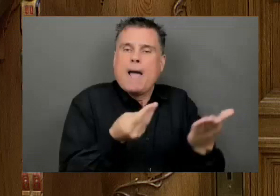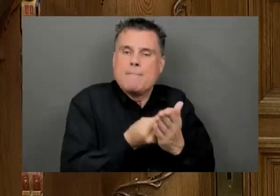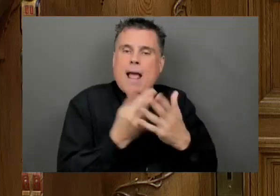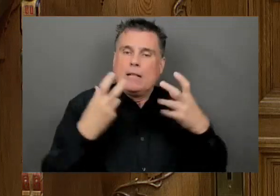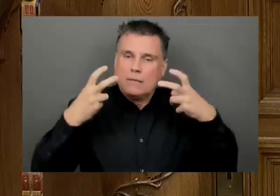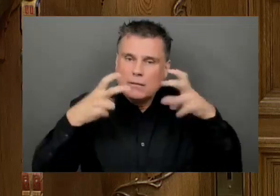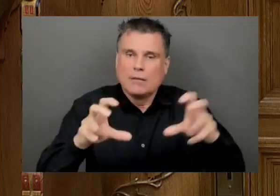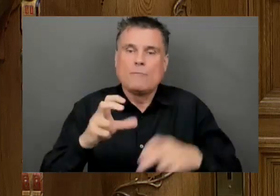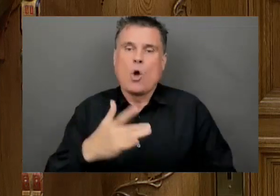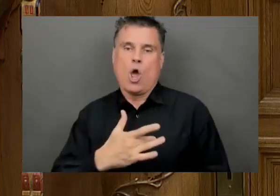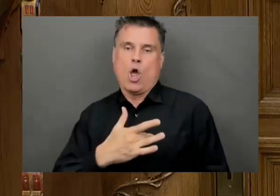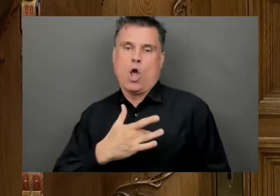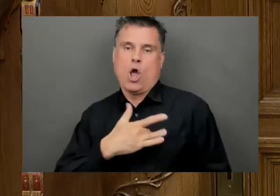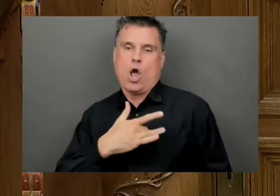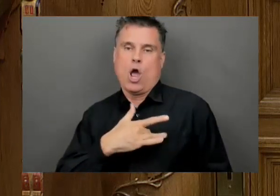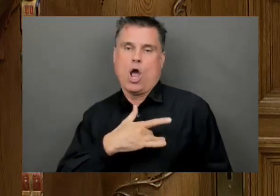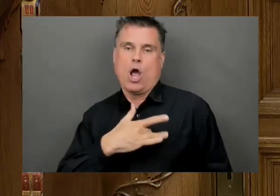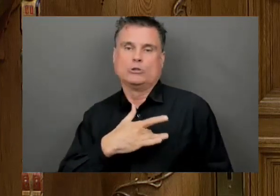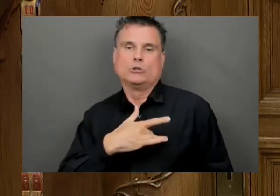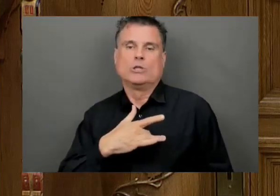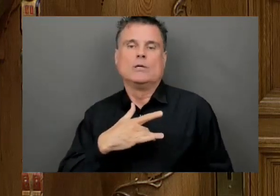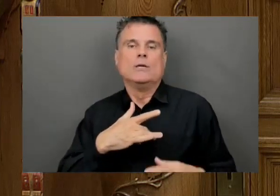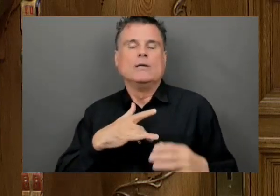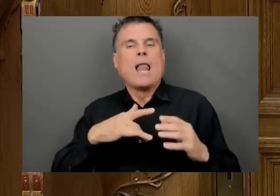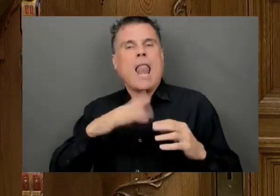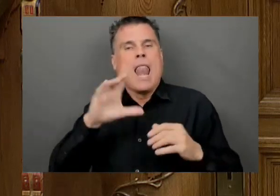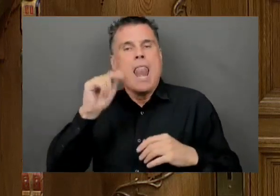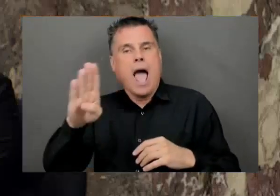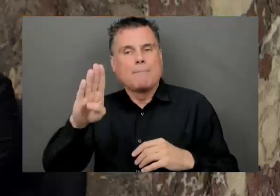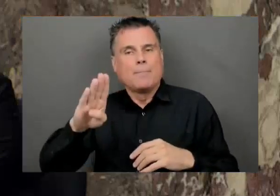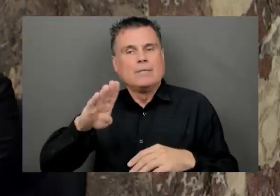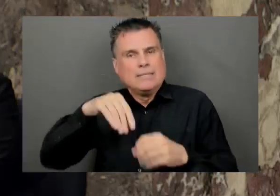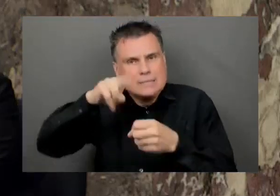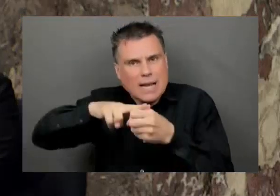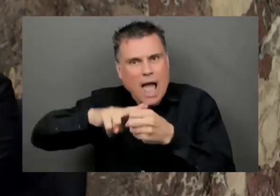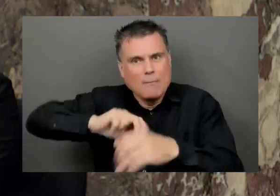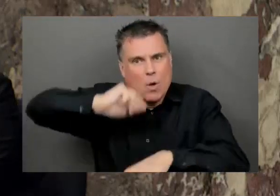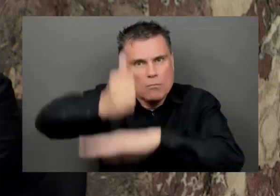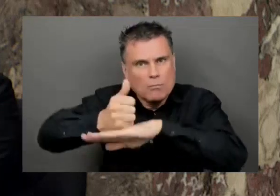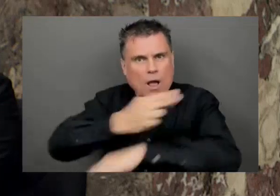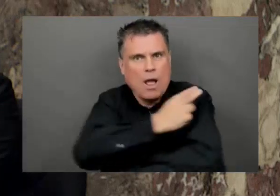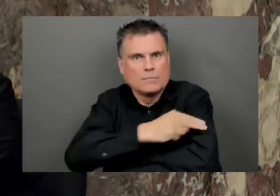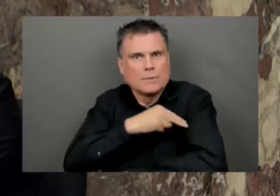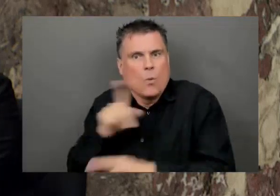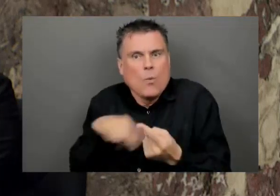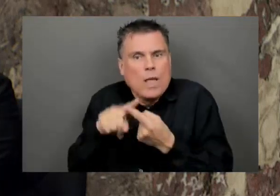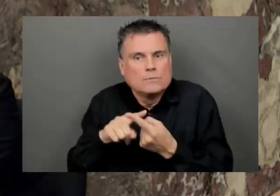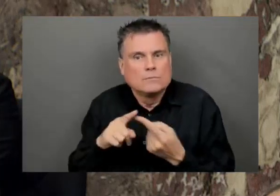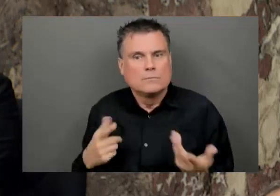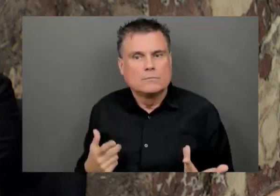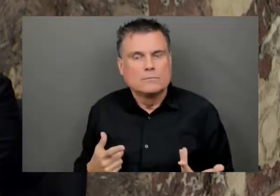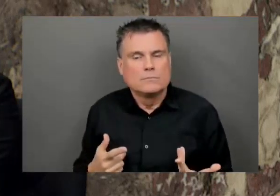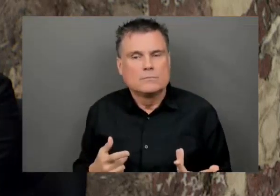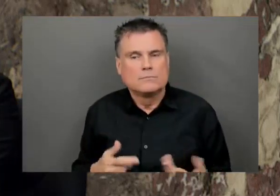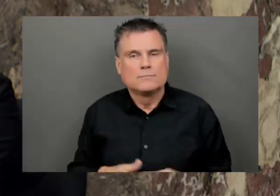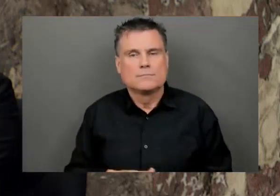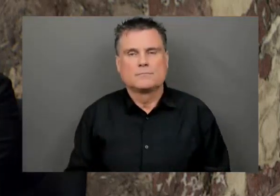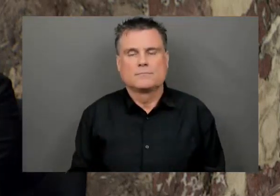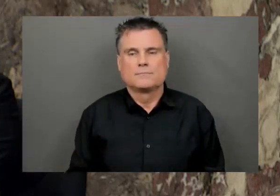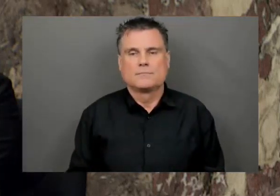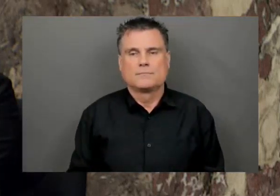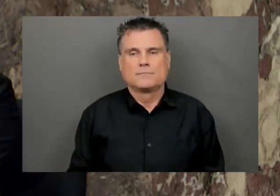Minister of Health, let's have a brief answer, please. Yeah, as noted, we are making